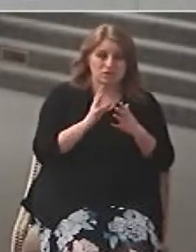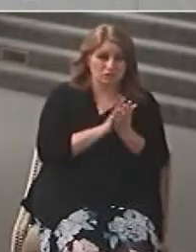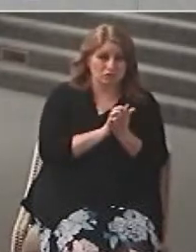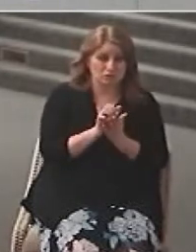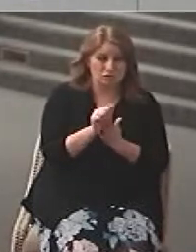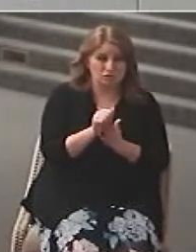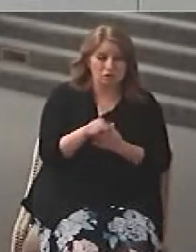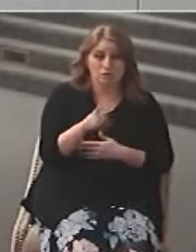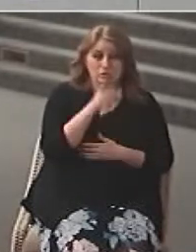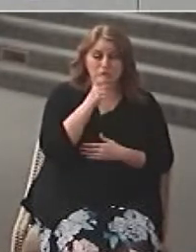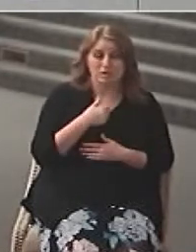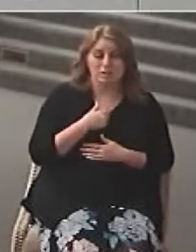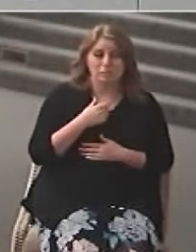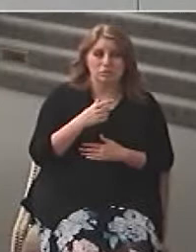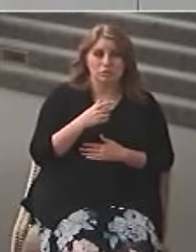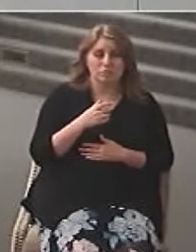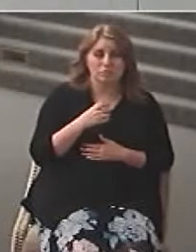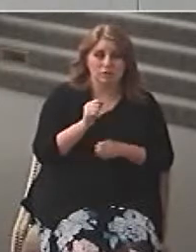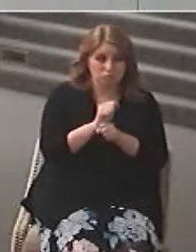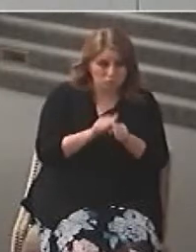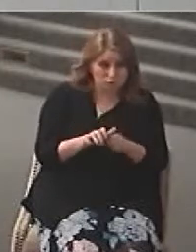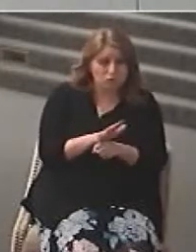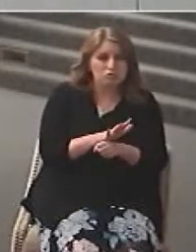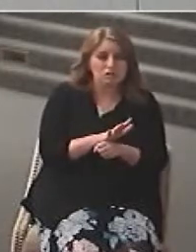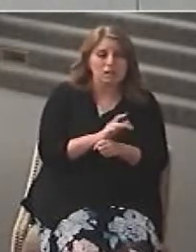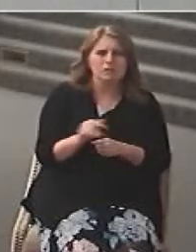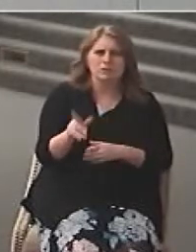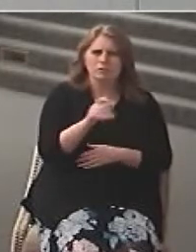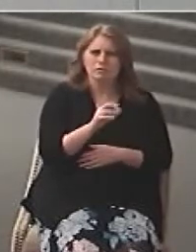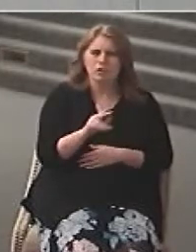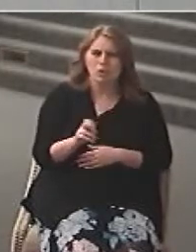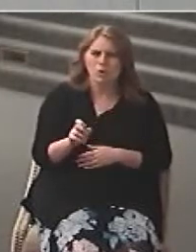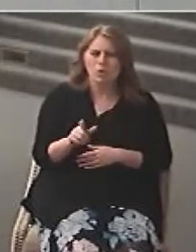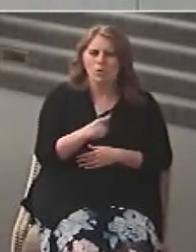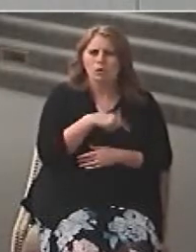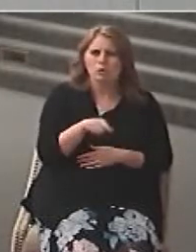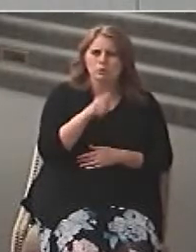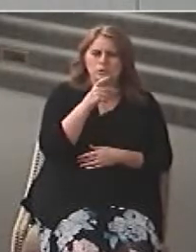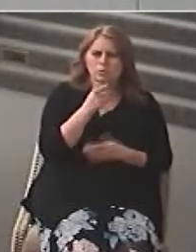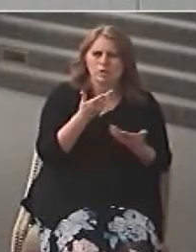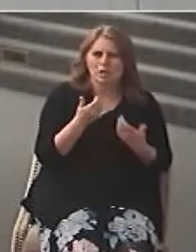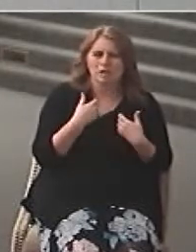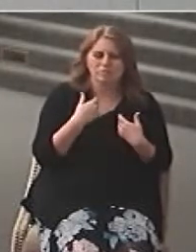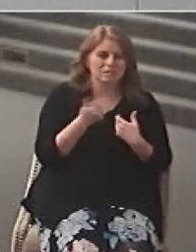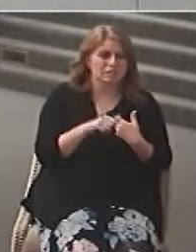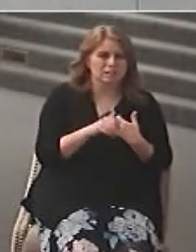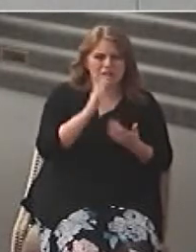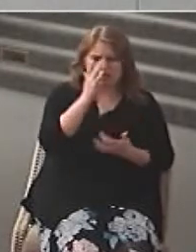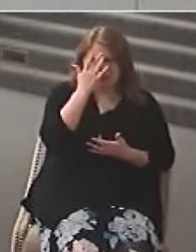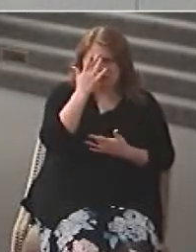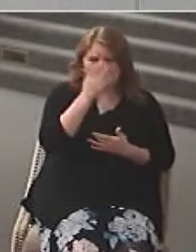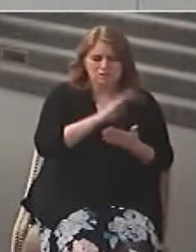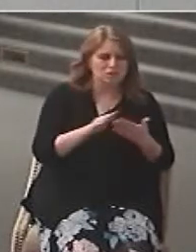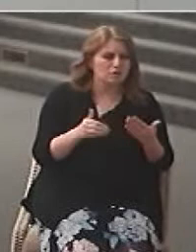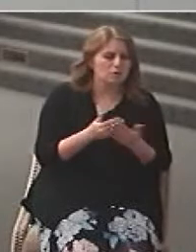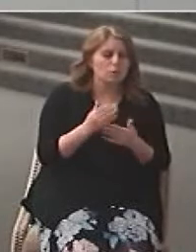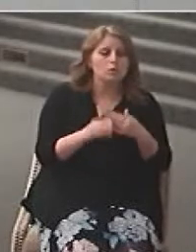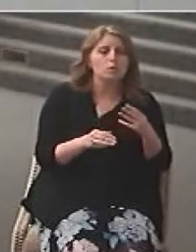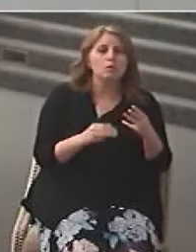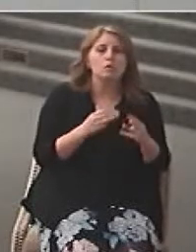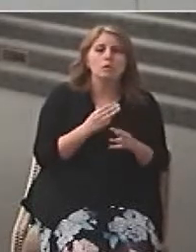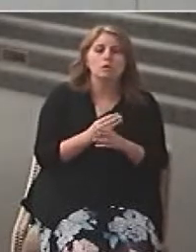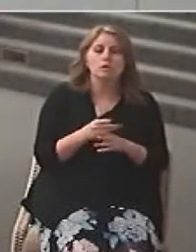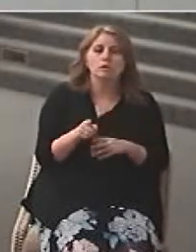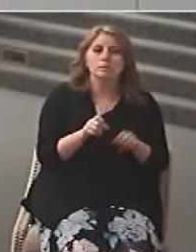that have COVID-19, heal those that have the flu, people that have any disease in the entire world that you could